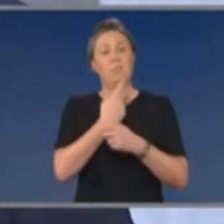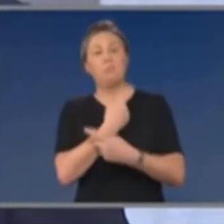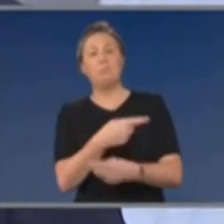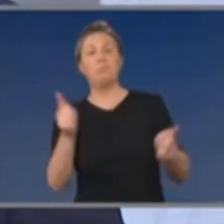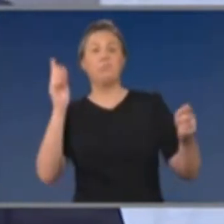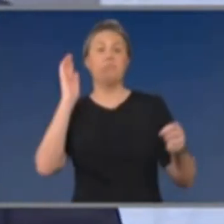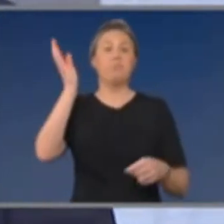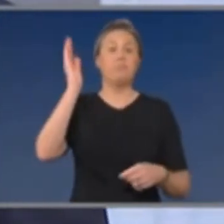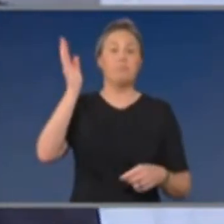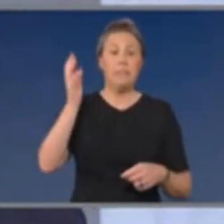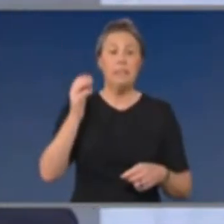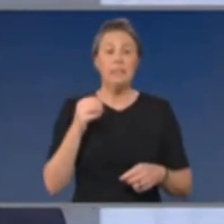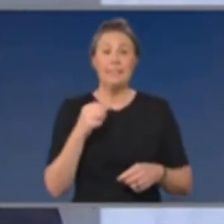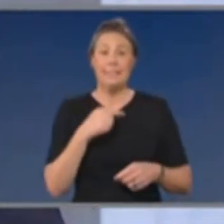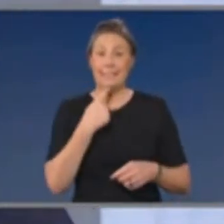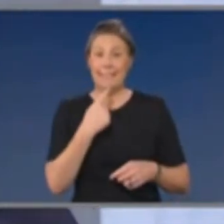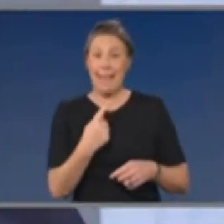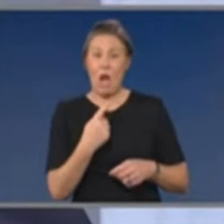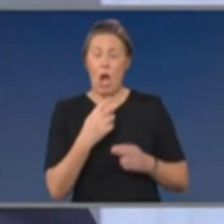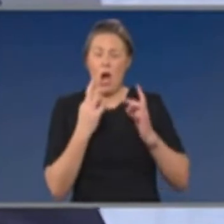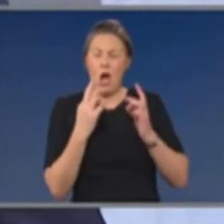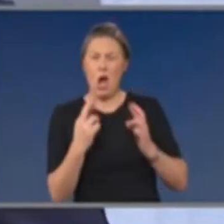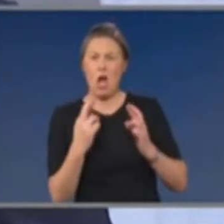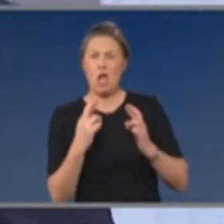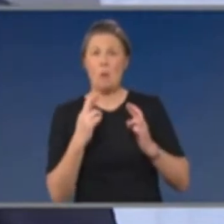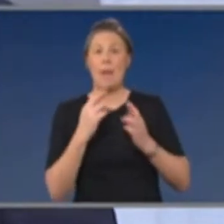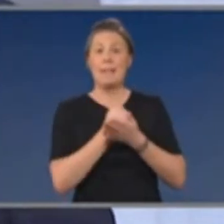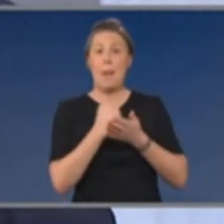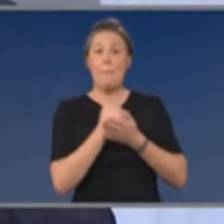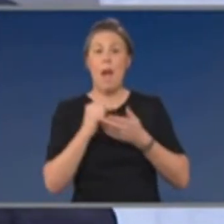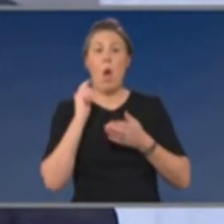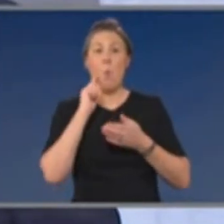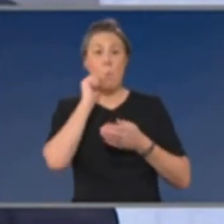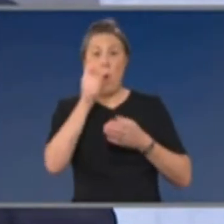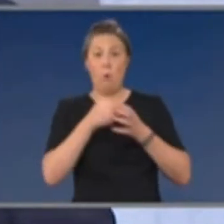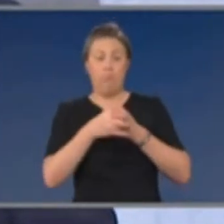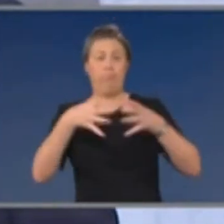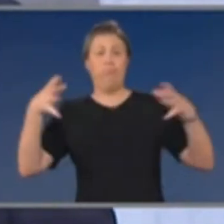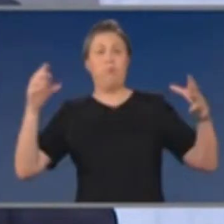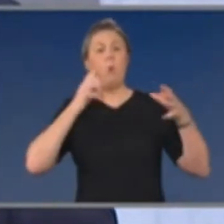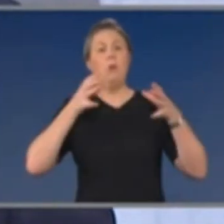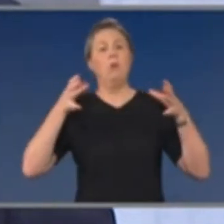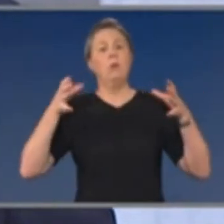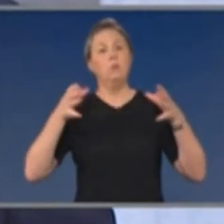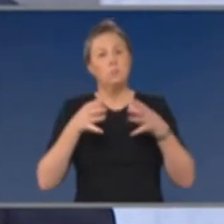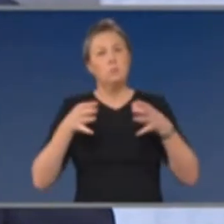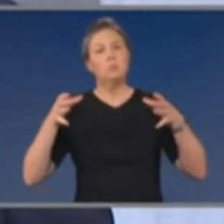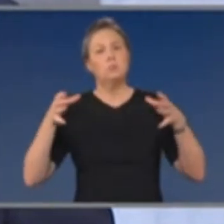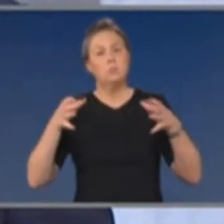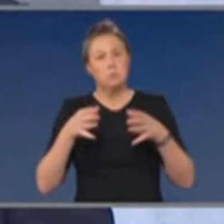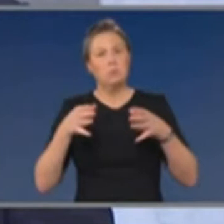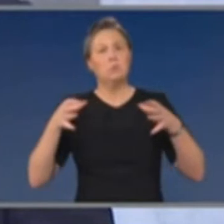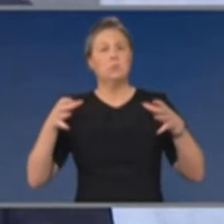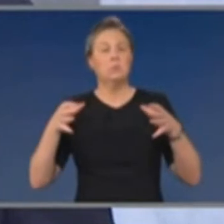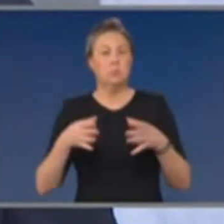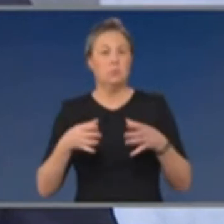think, hopeful that what we're seeing is those figures starting to level out. I said yesterday that I thought this would still be at a high level for